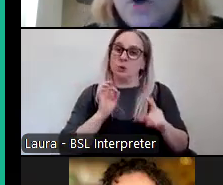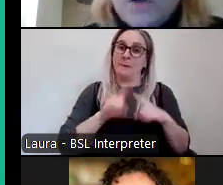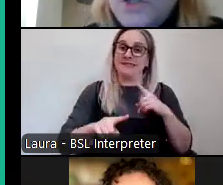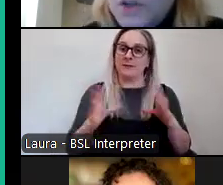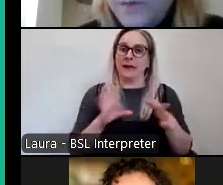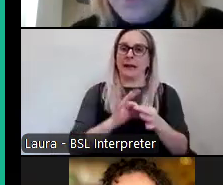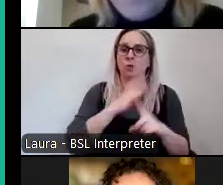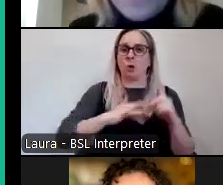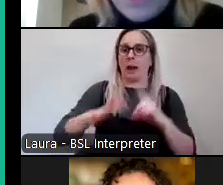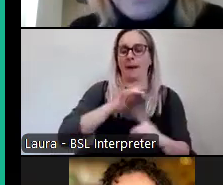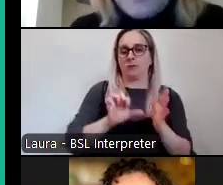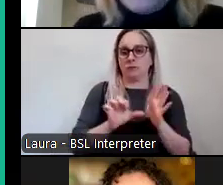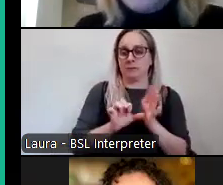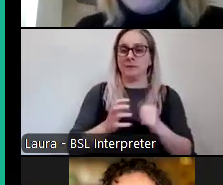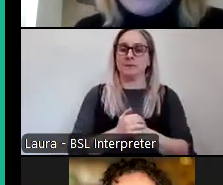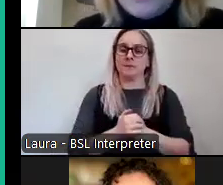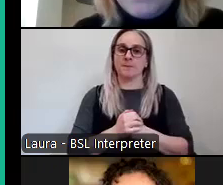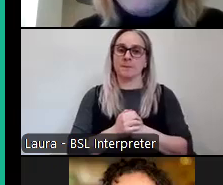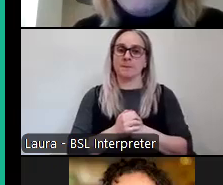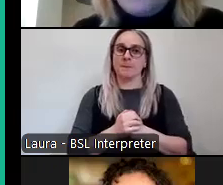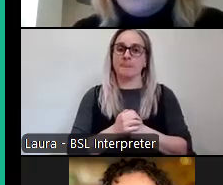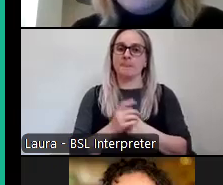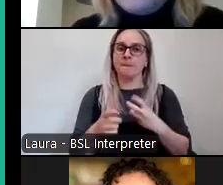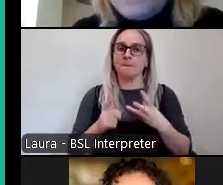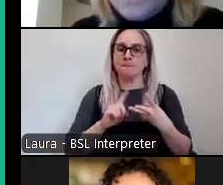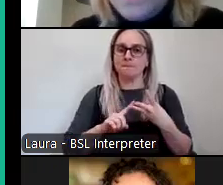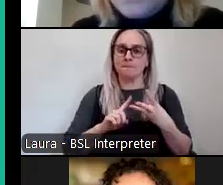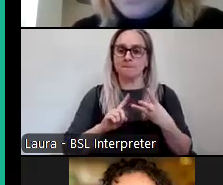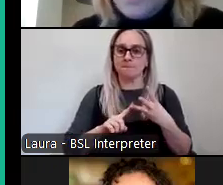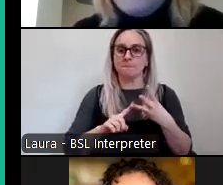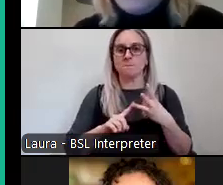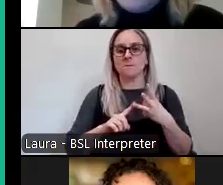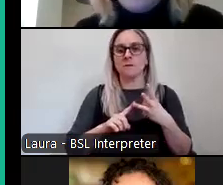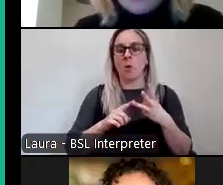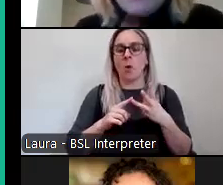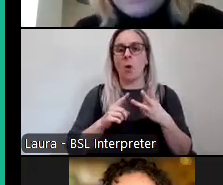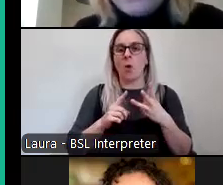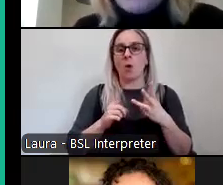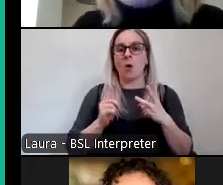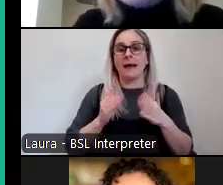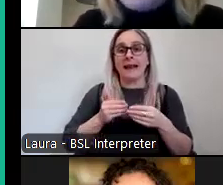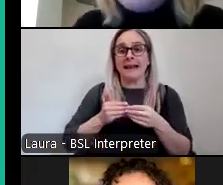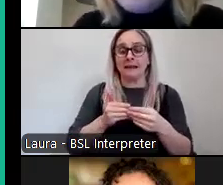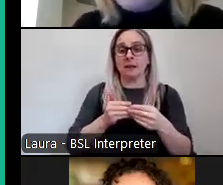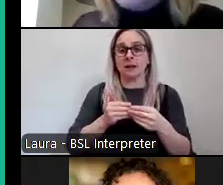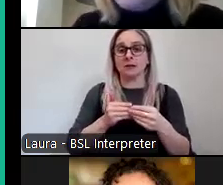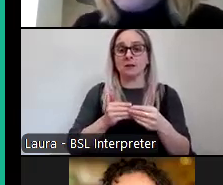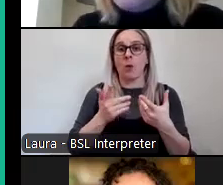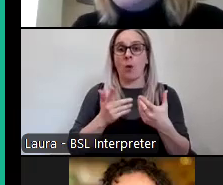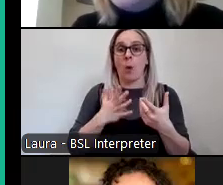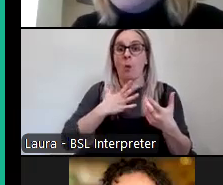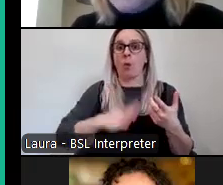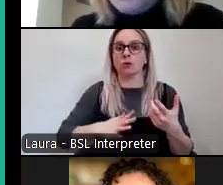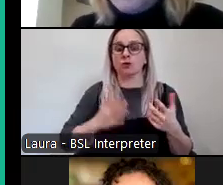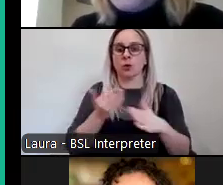We have got the Duffield Fellowship, which is for leaders who are currently or aspiring to work